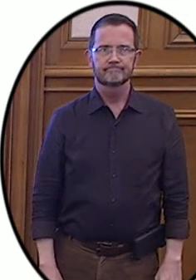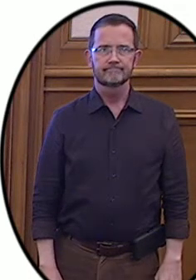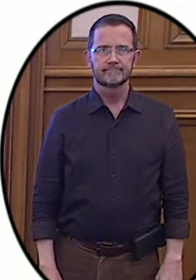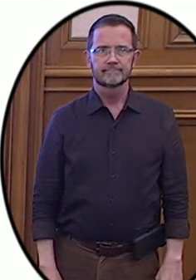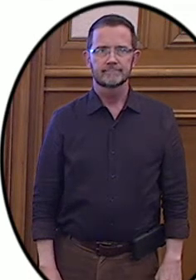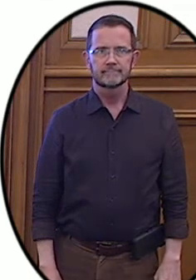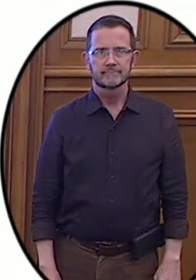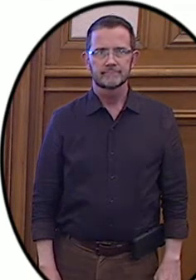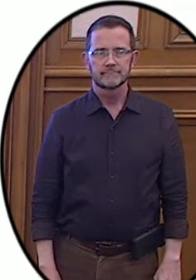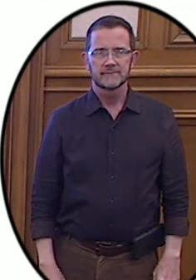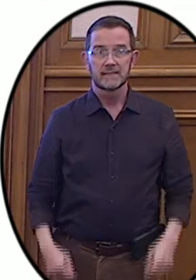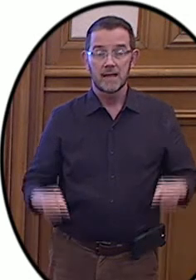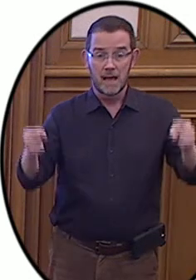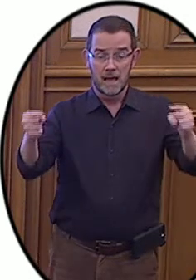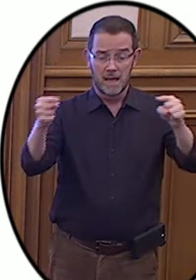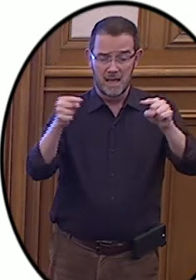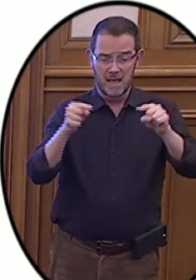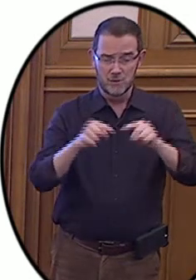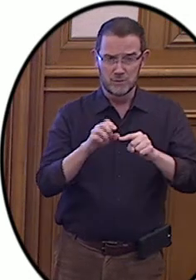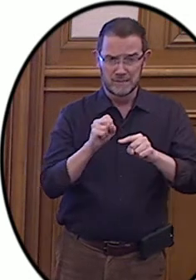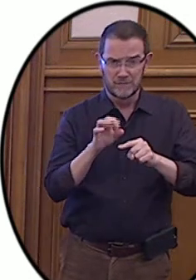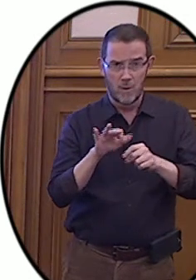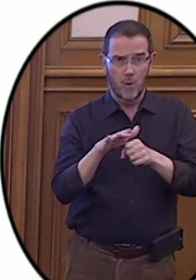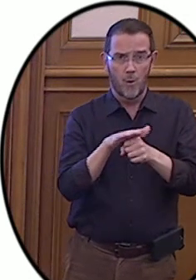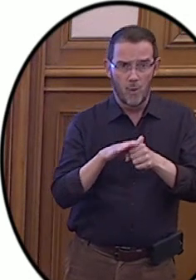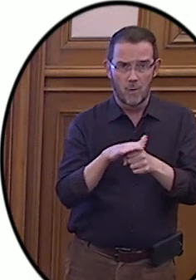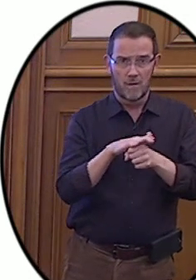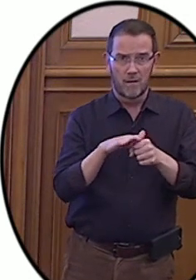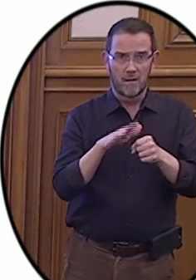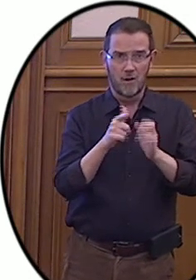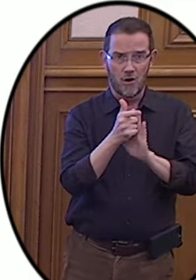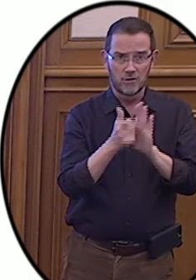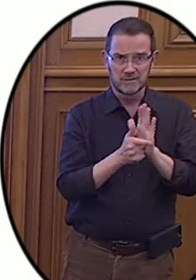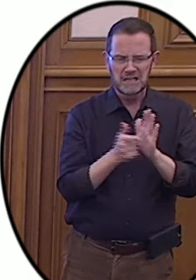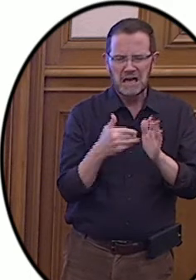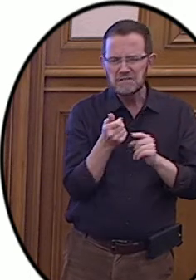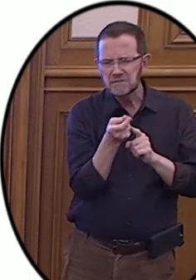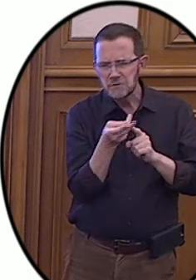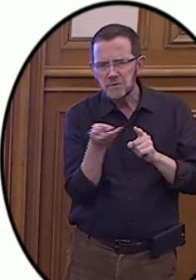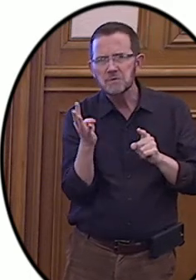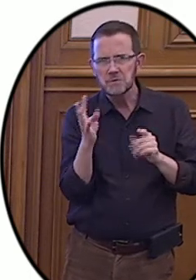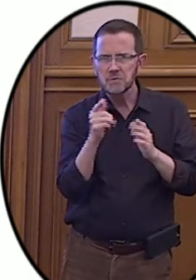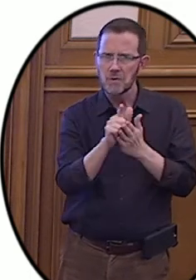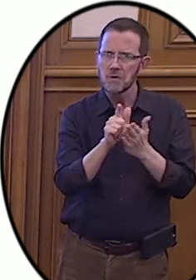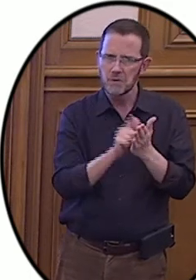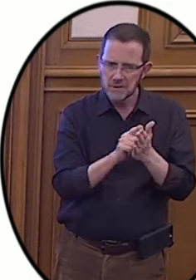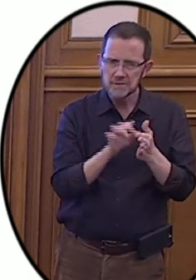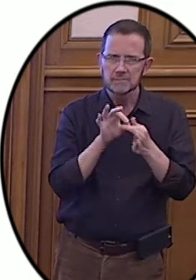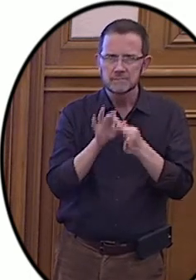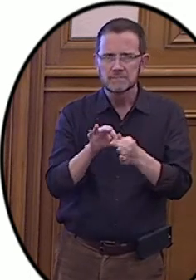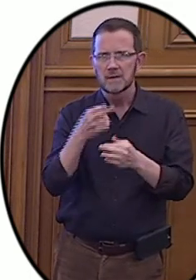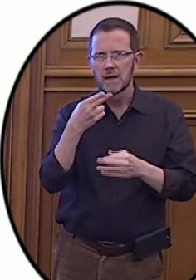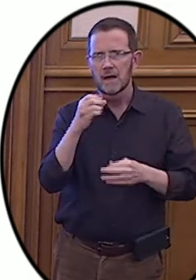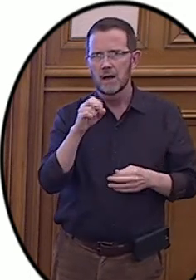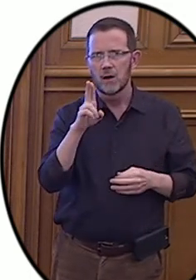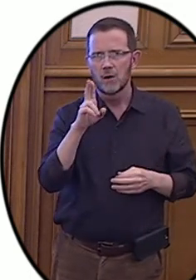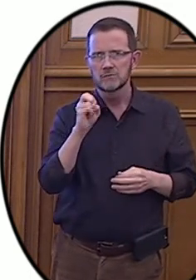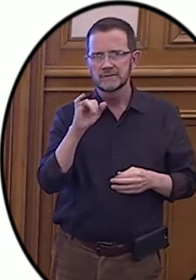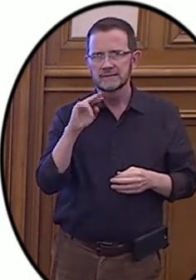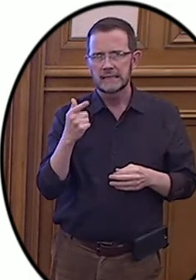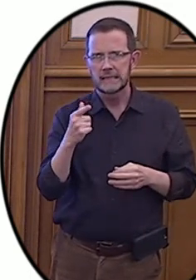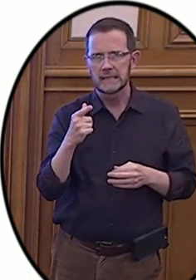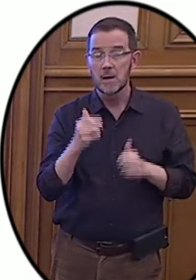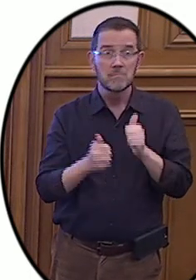At the local level, we have a few laws that apply to housing, and the two that are